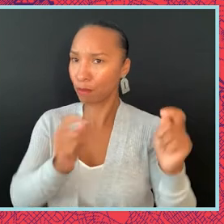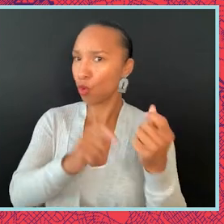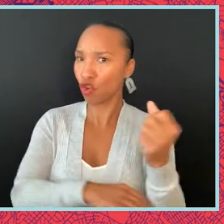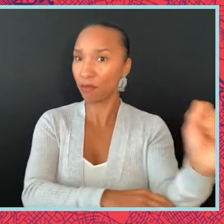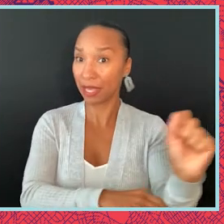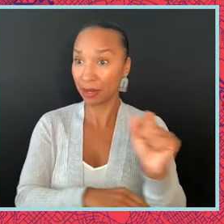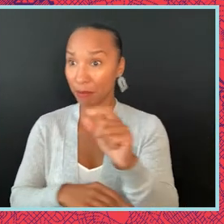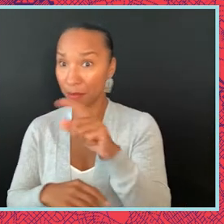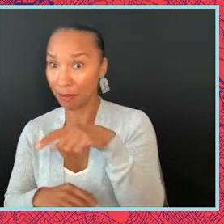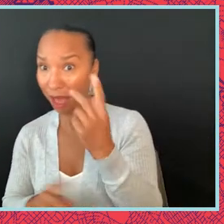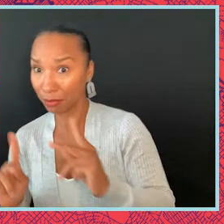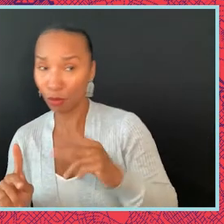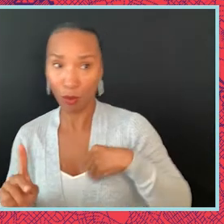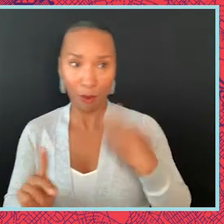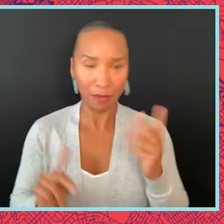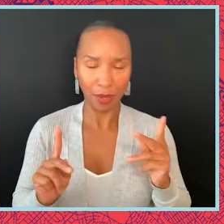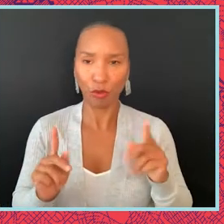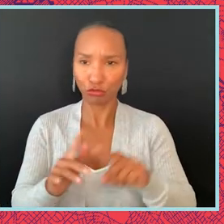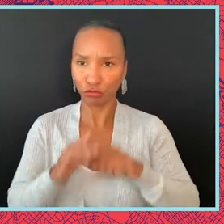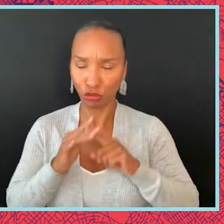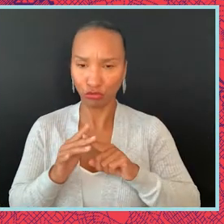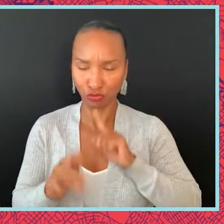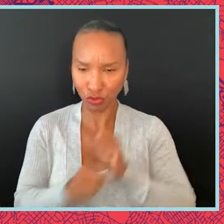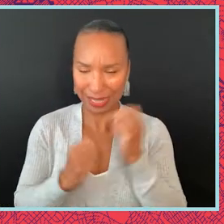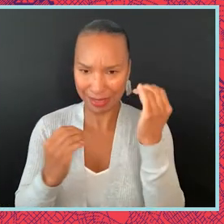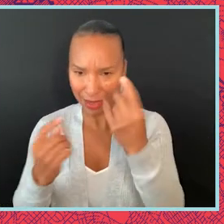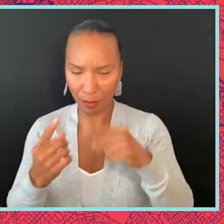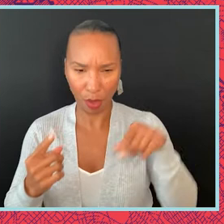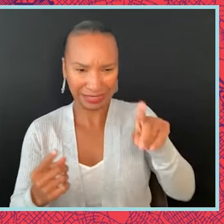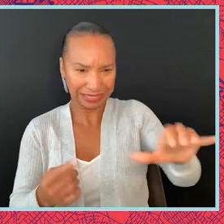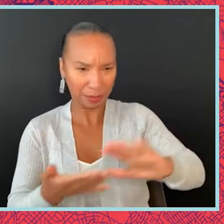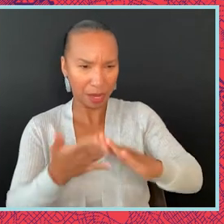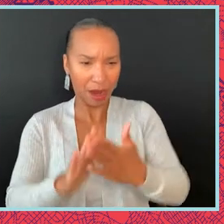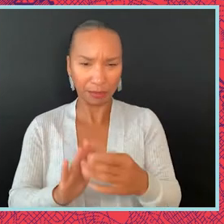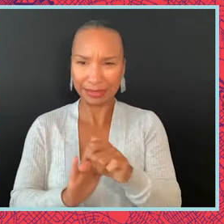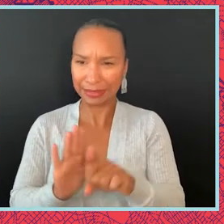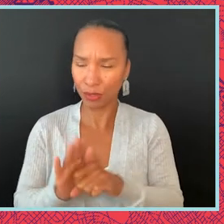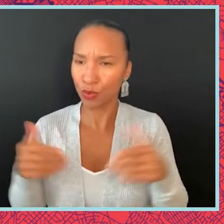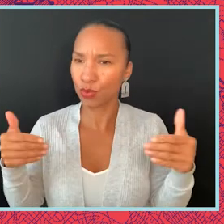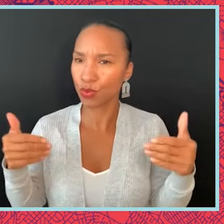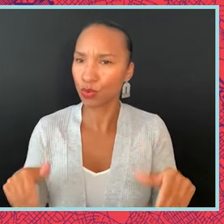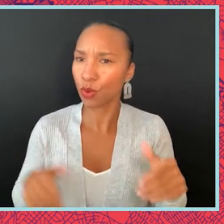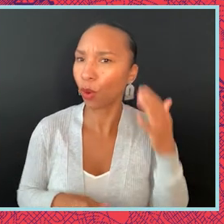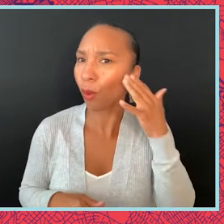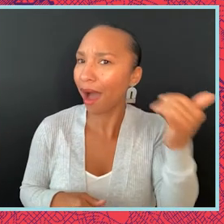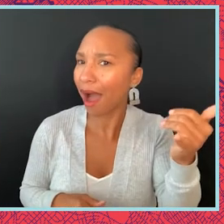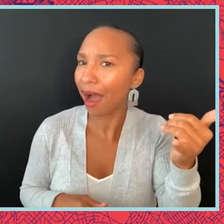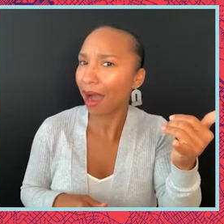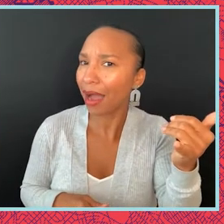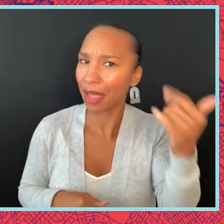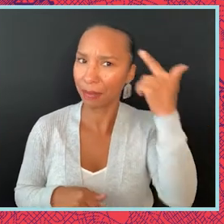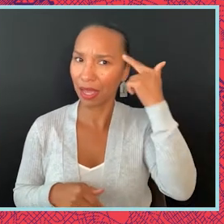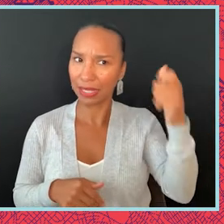white, begin to seriously consider statehood. And the reason that they're doing that is because they see the different